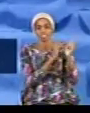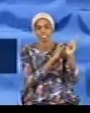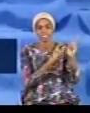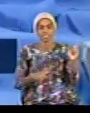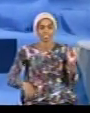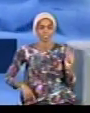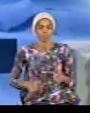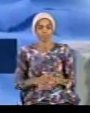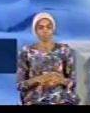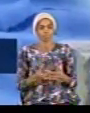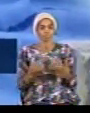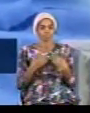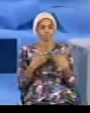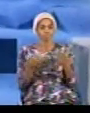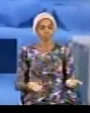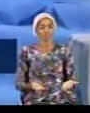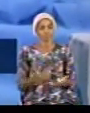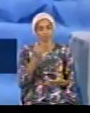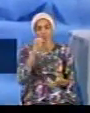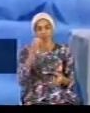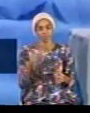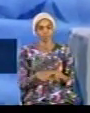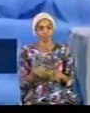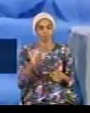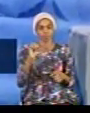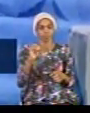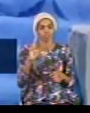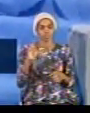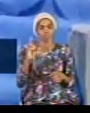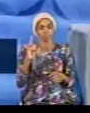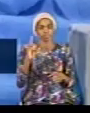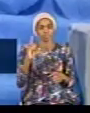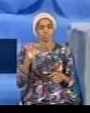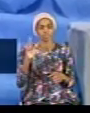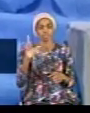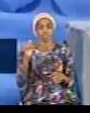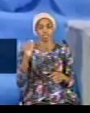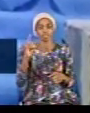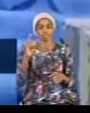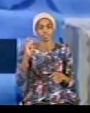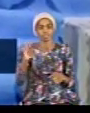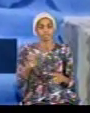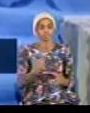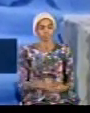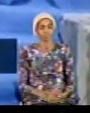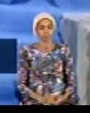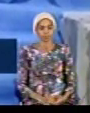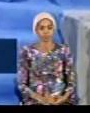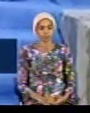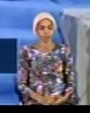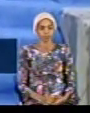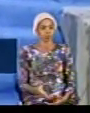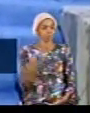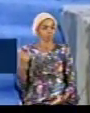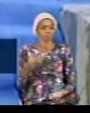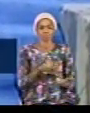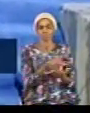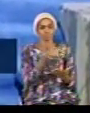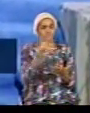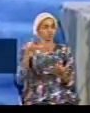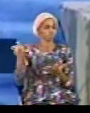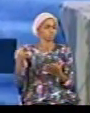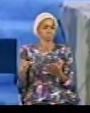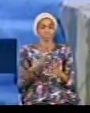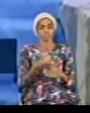I have here Sister Olola de Oluboyede. She was wondering about yesterday